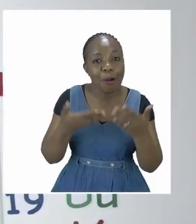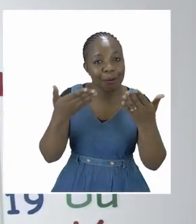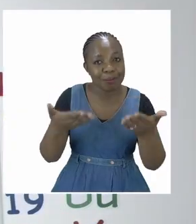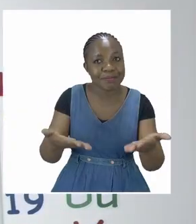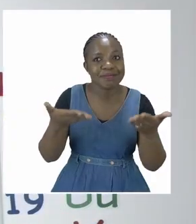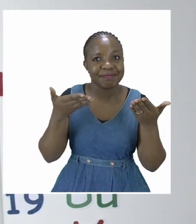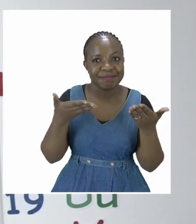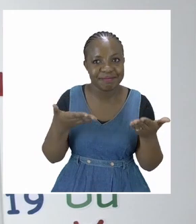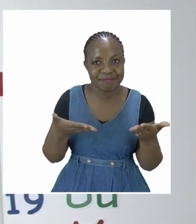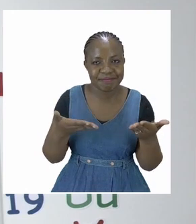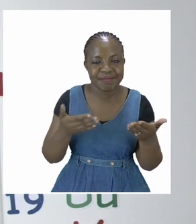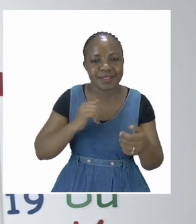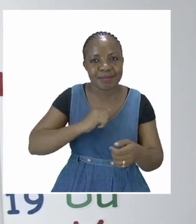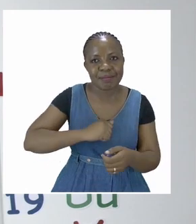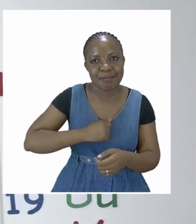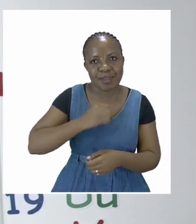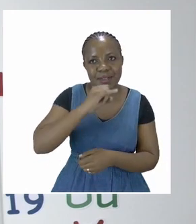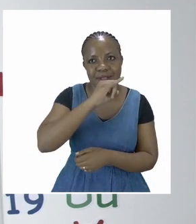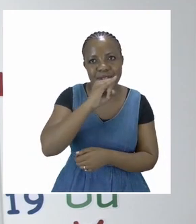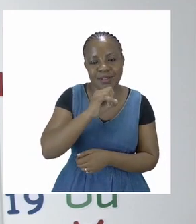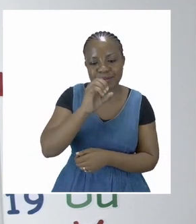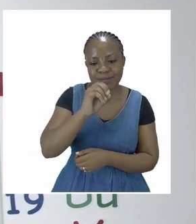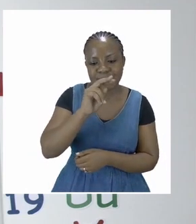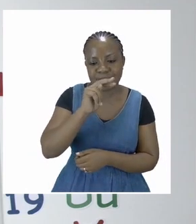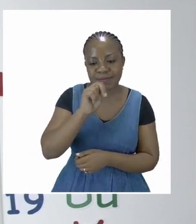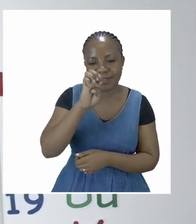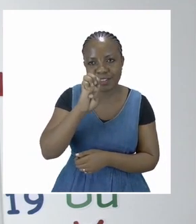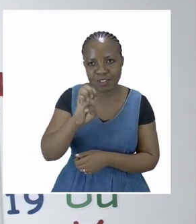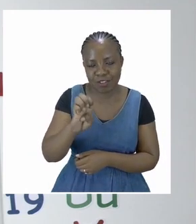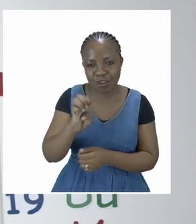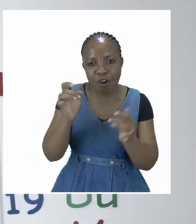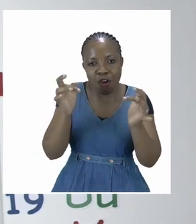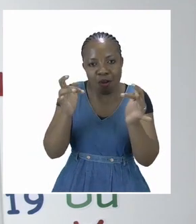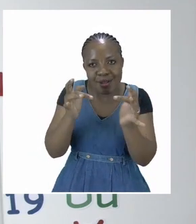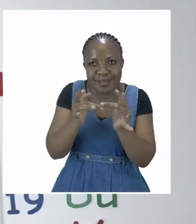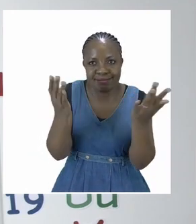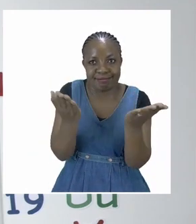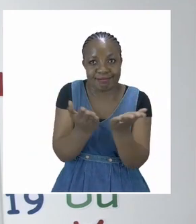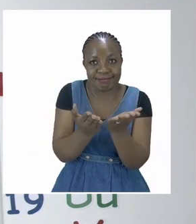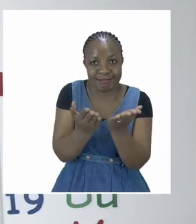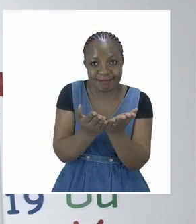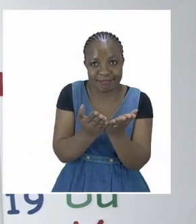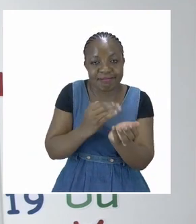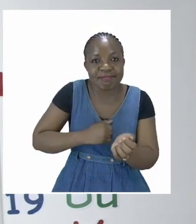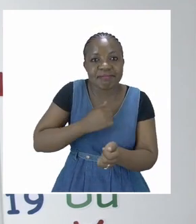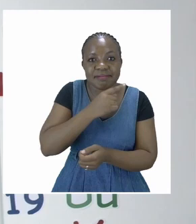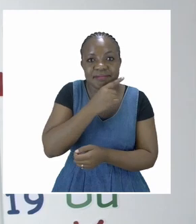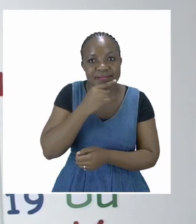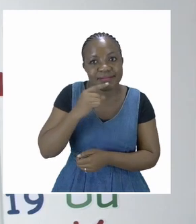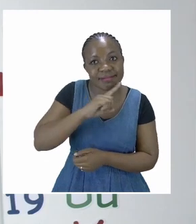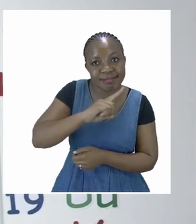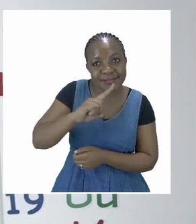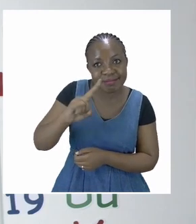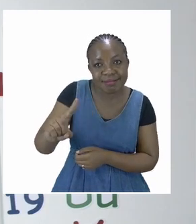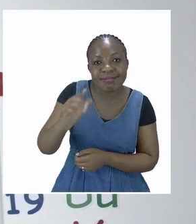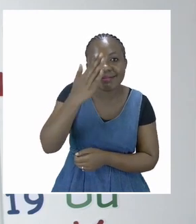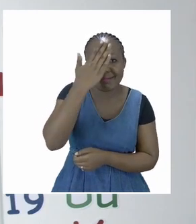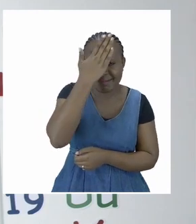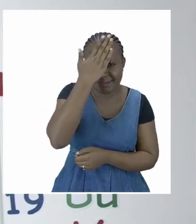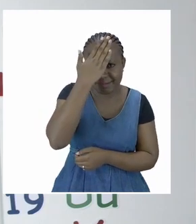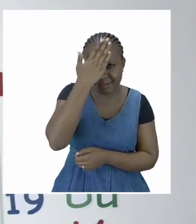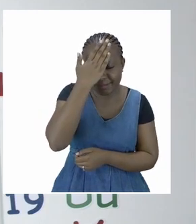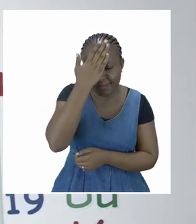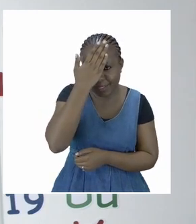Welcome to My Zone Online School. My name is Teacher Mutsa. Get your education